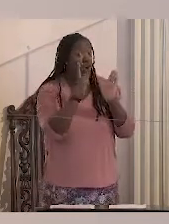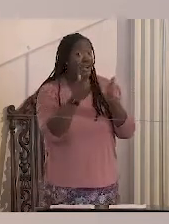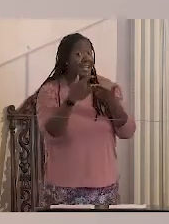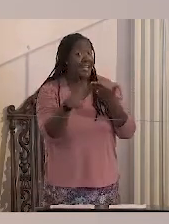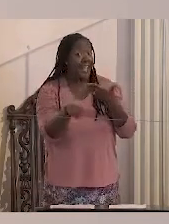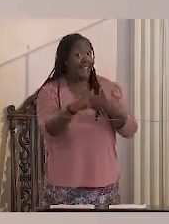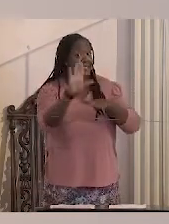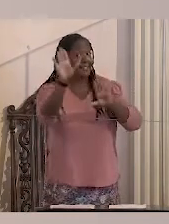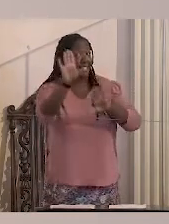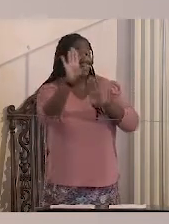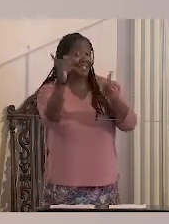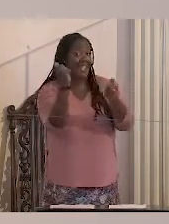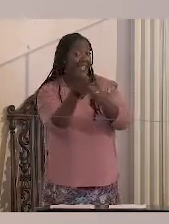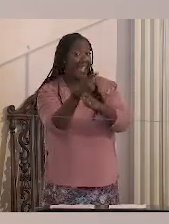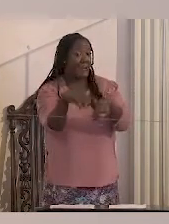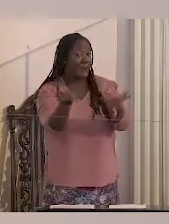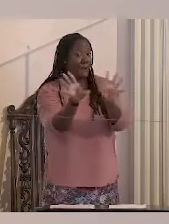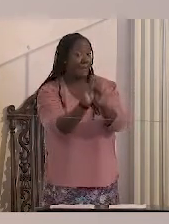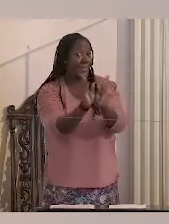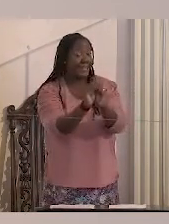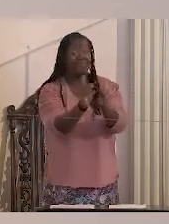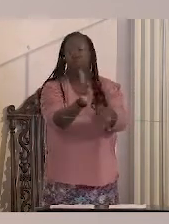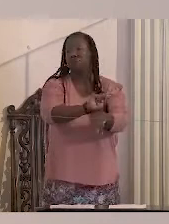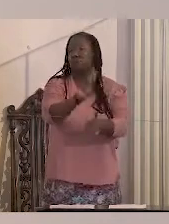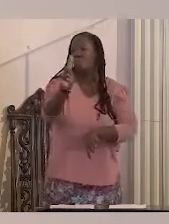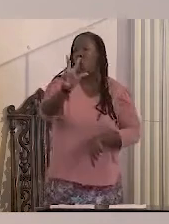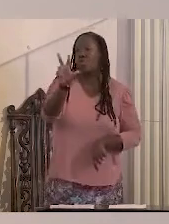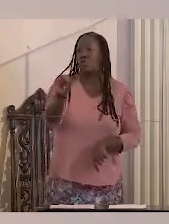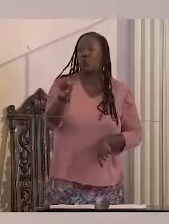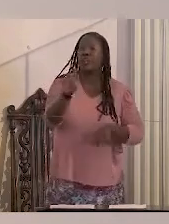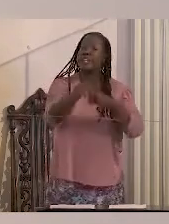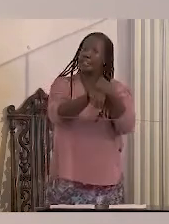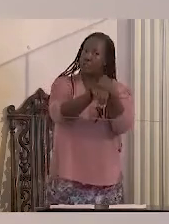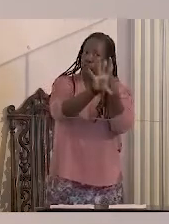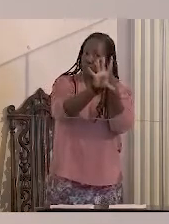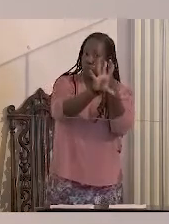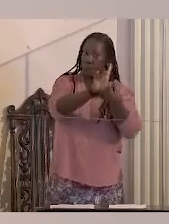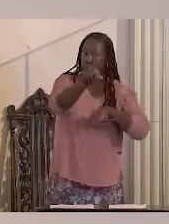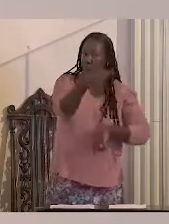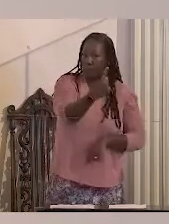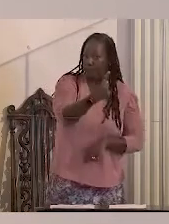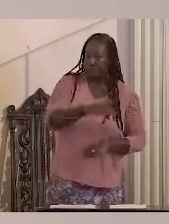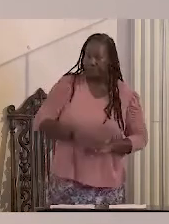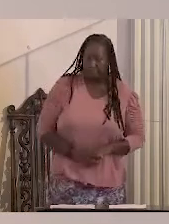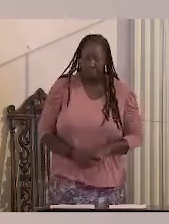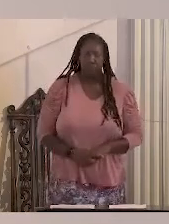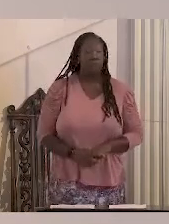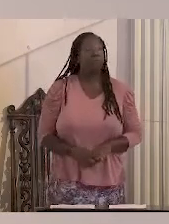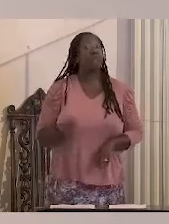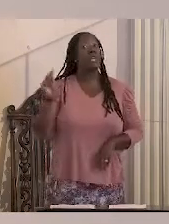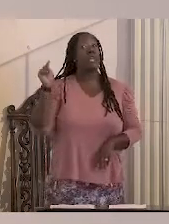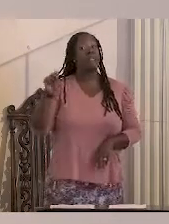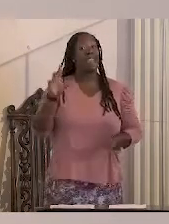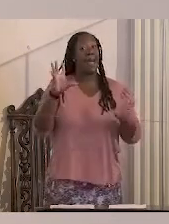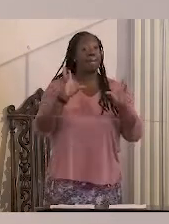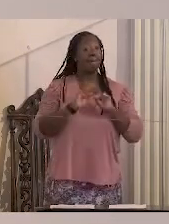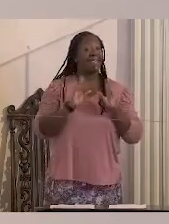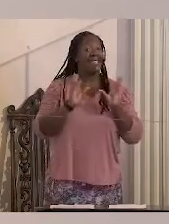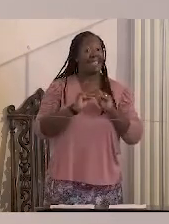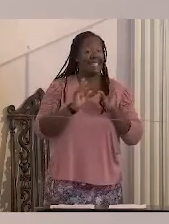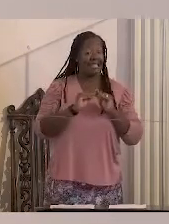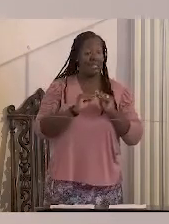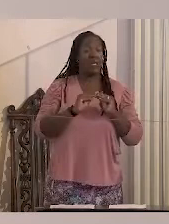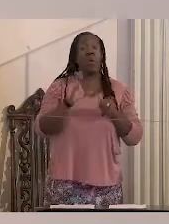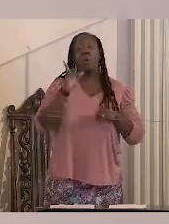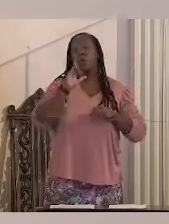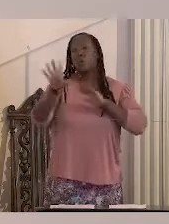meeting. It will be held at 1:30 p.m. on Zoom only. This is the meeting where the church elects